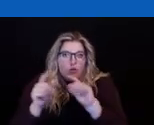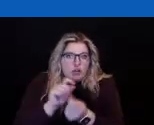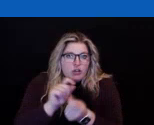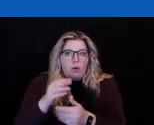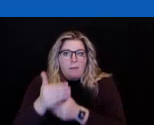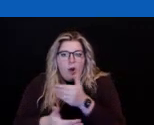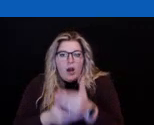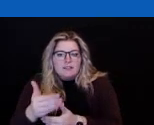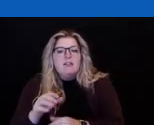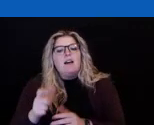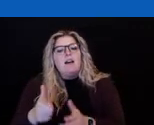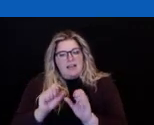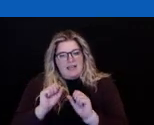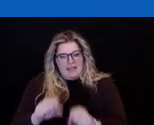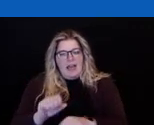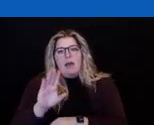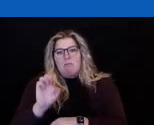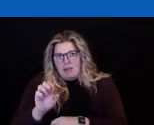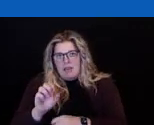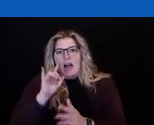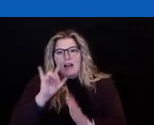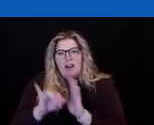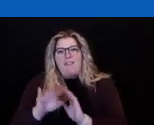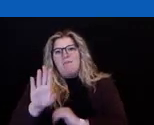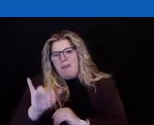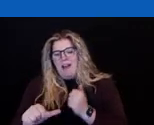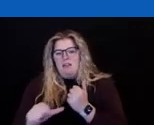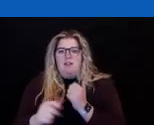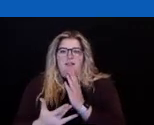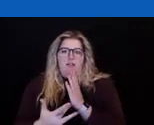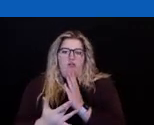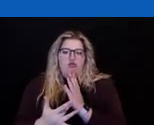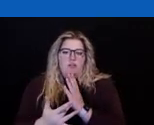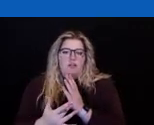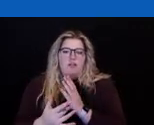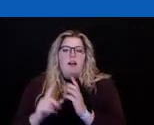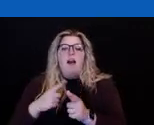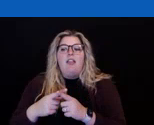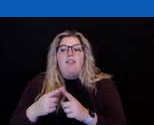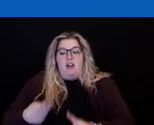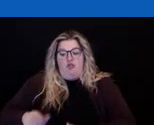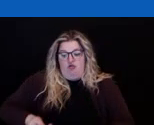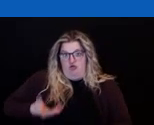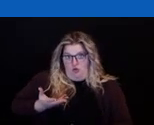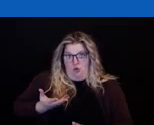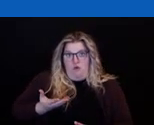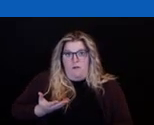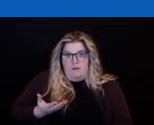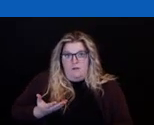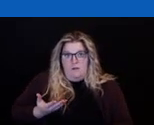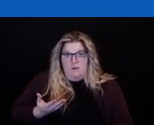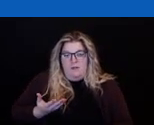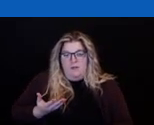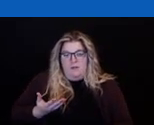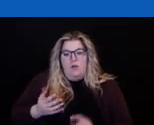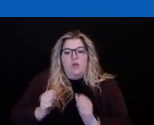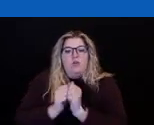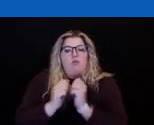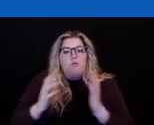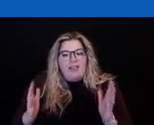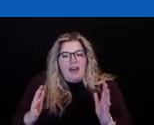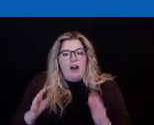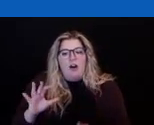can be programmatically identified by assistive technology and then conveyed to the user without focus actually having